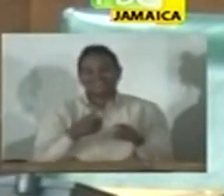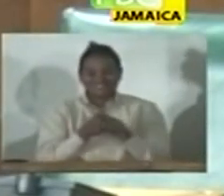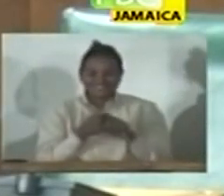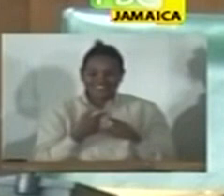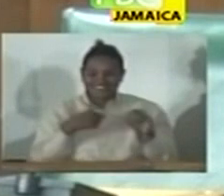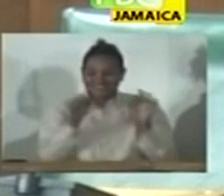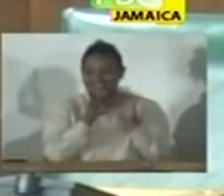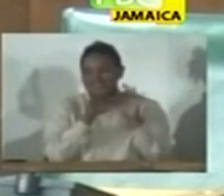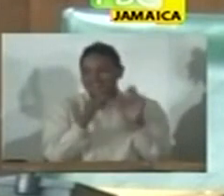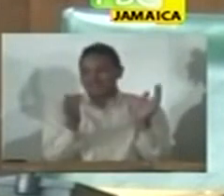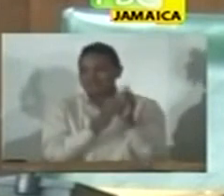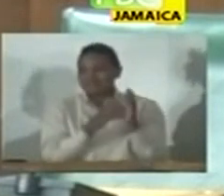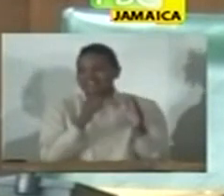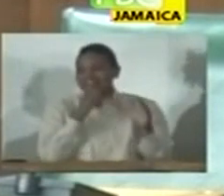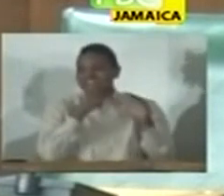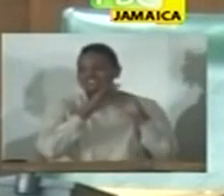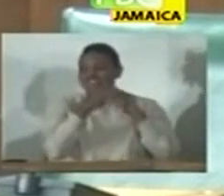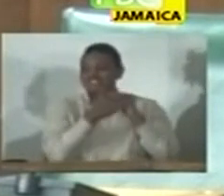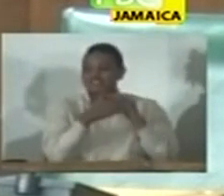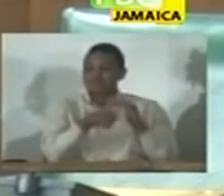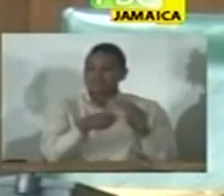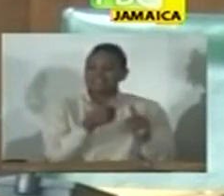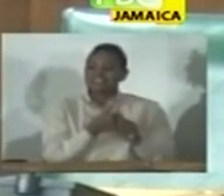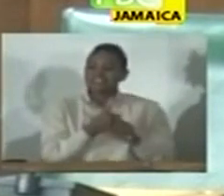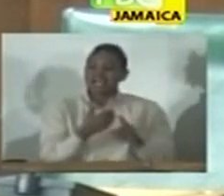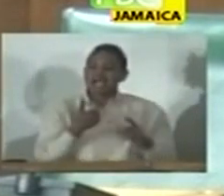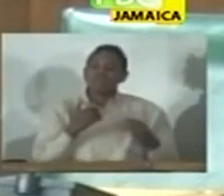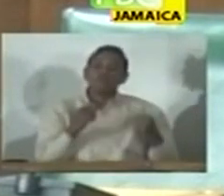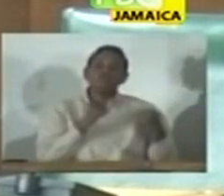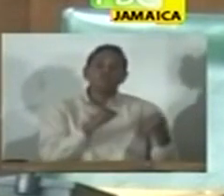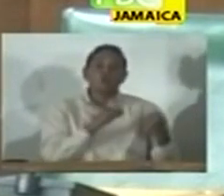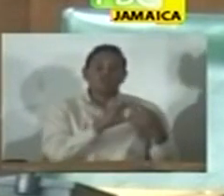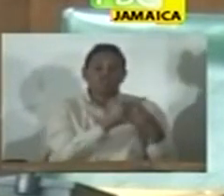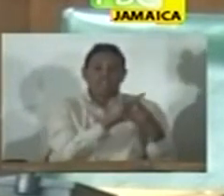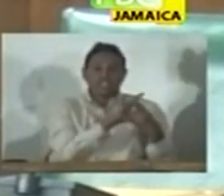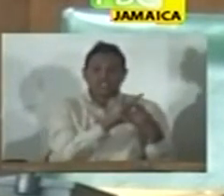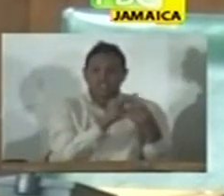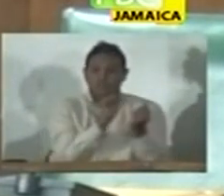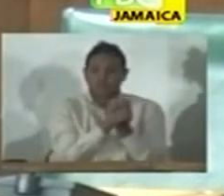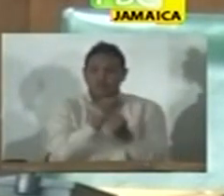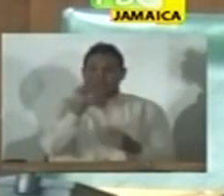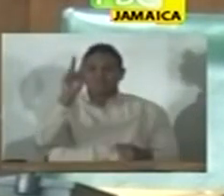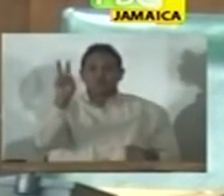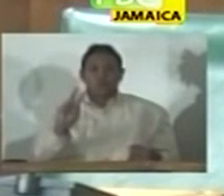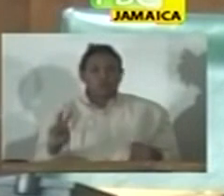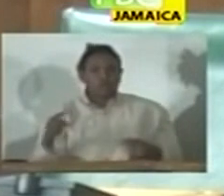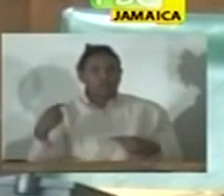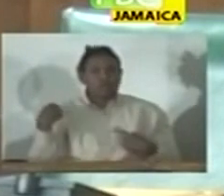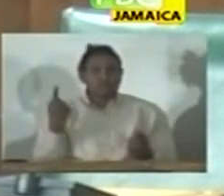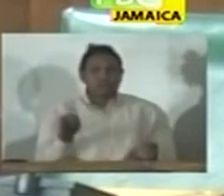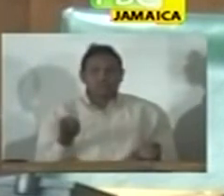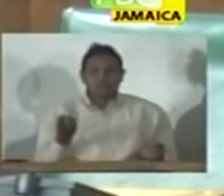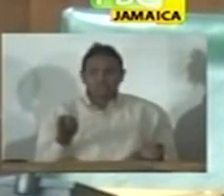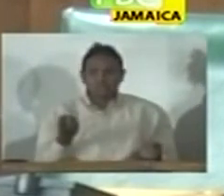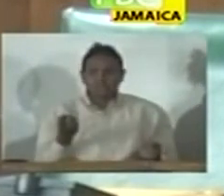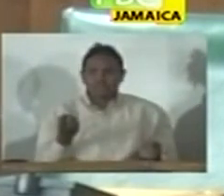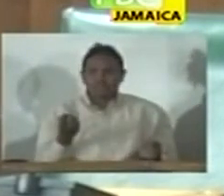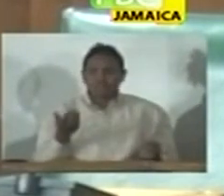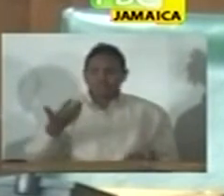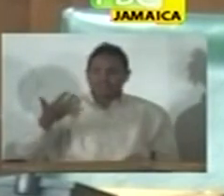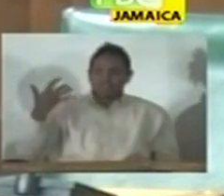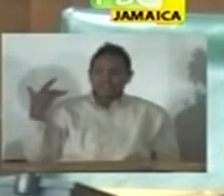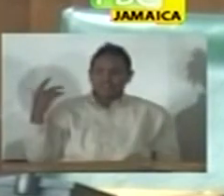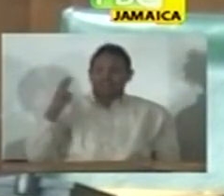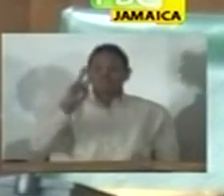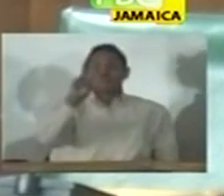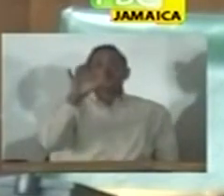repeating that Jamaica has had a strong relationship with Venezuela dating back from